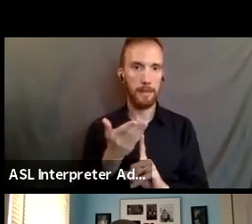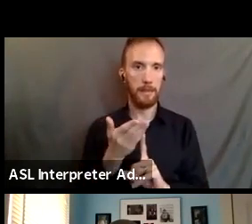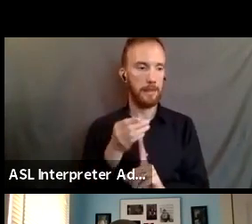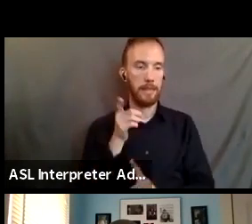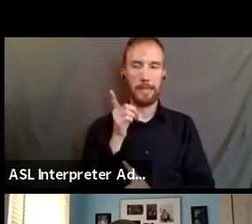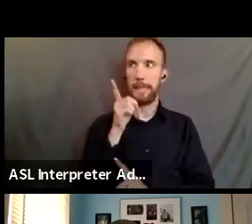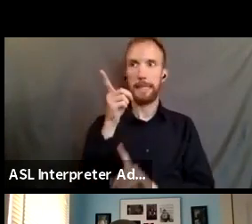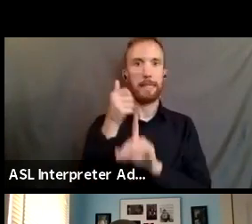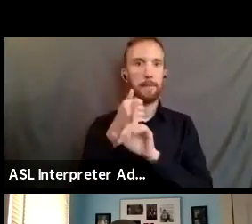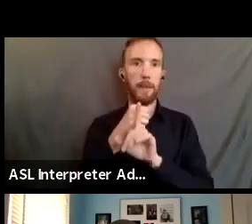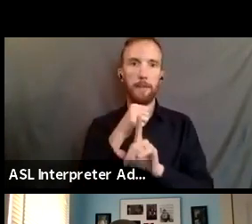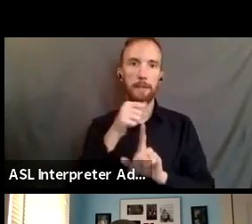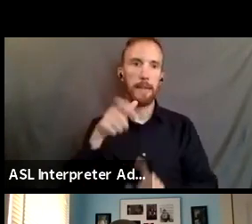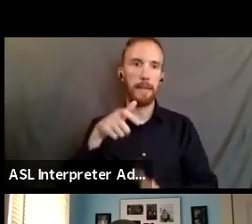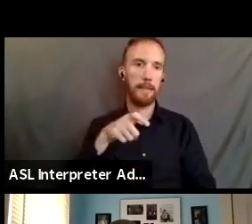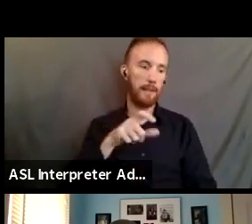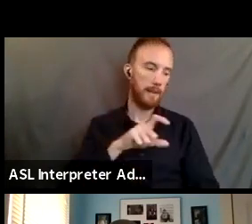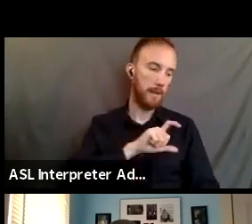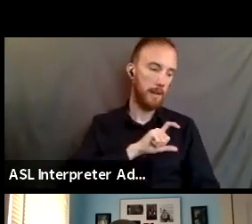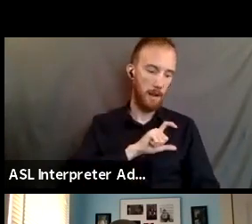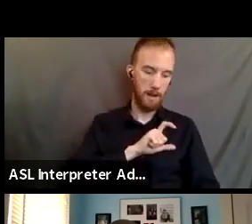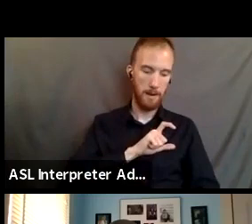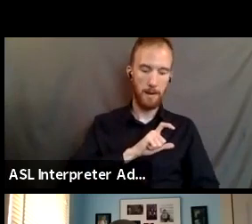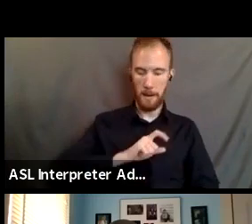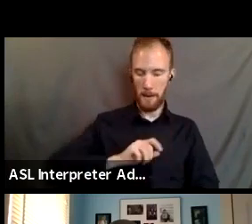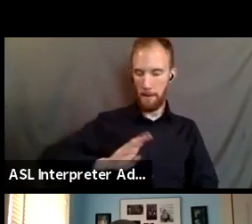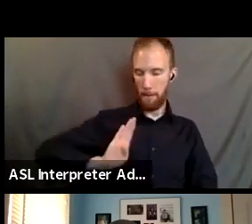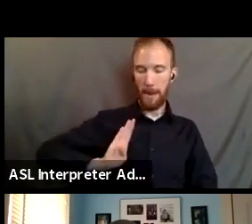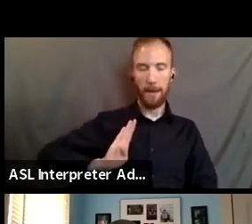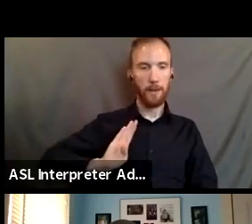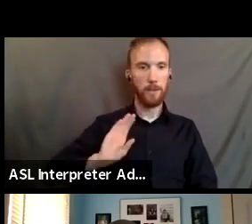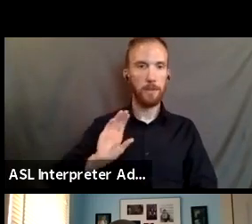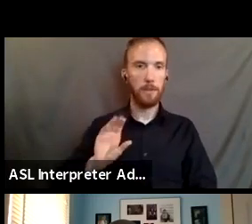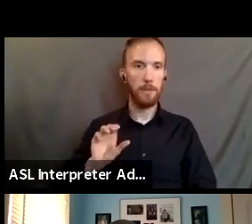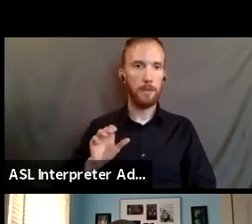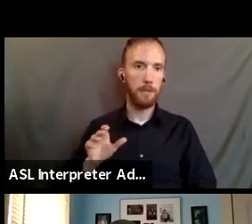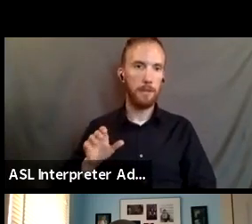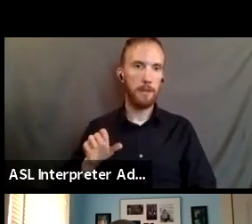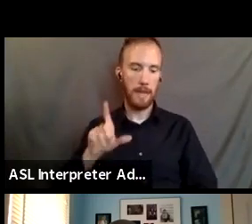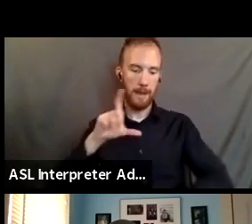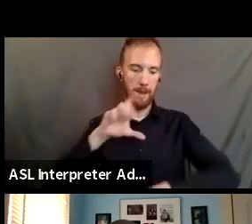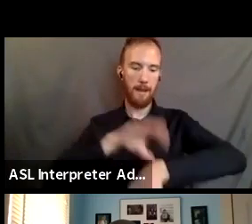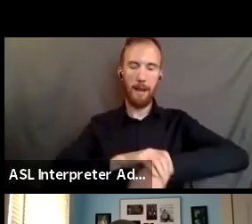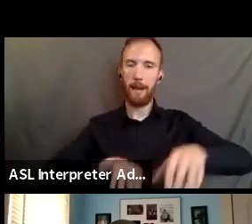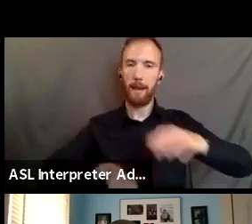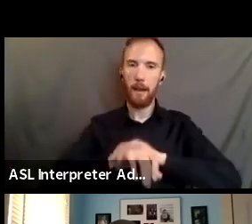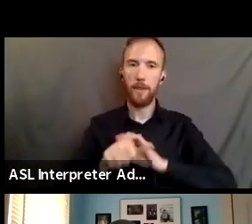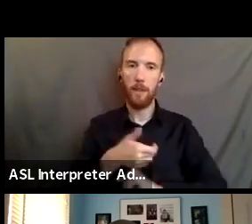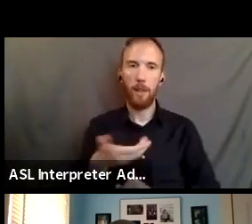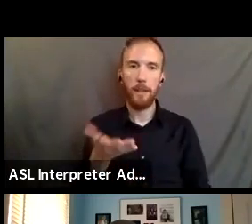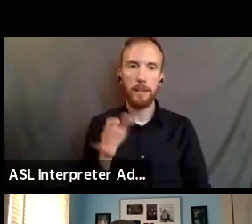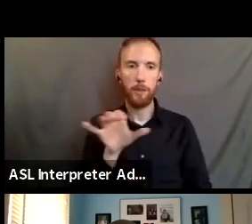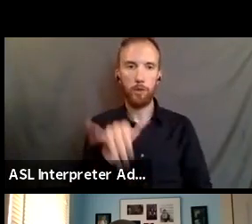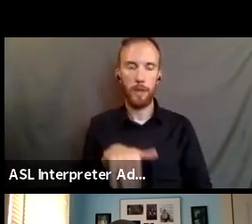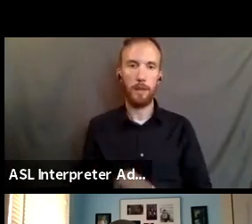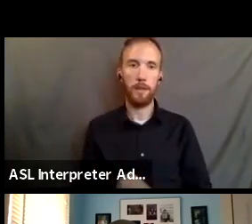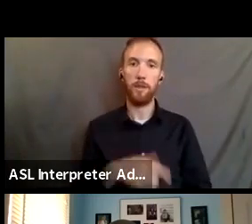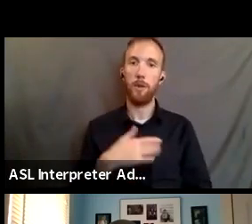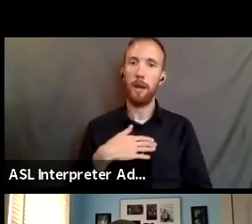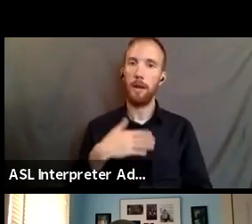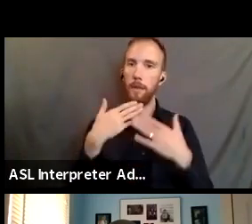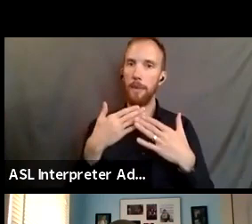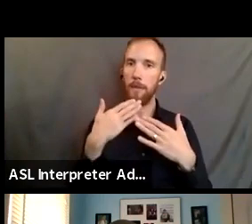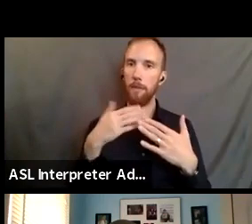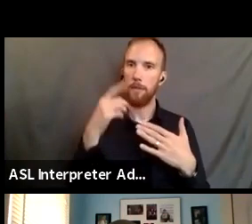badge he didn't need handcuffs to do that so i'm very pleased with the resolution that the chicago public schools is